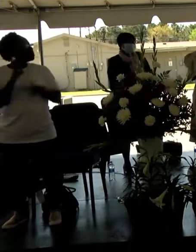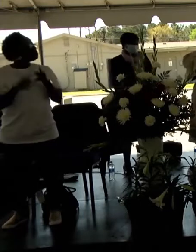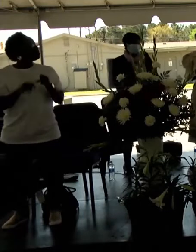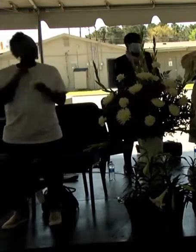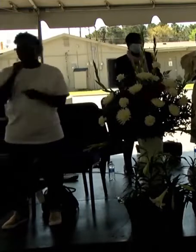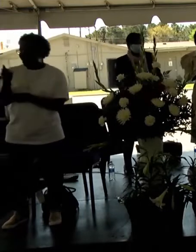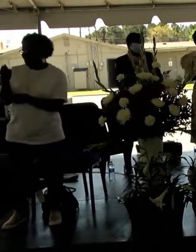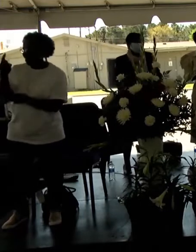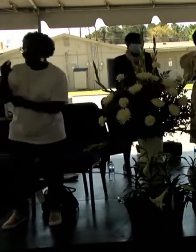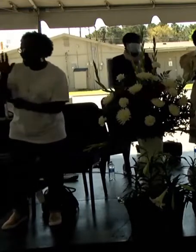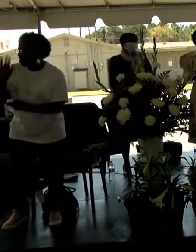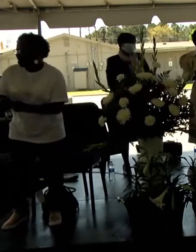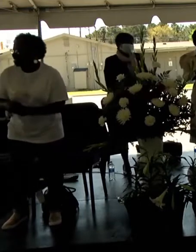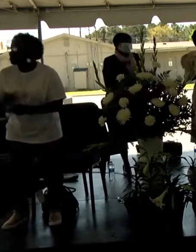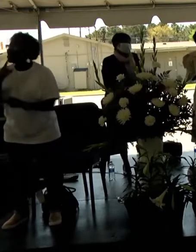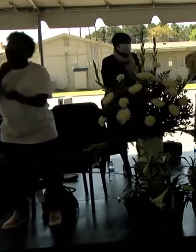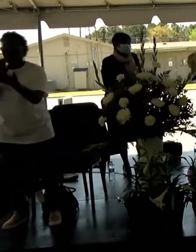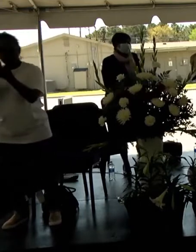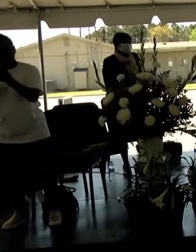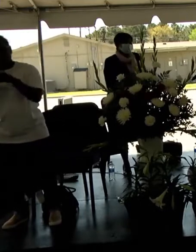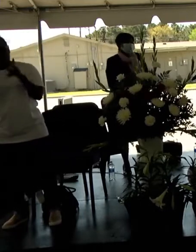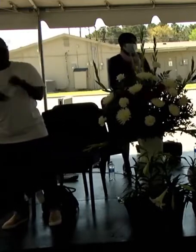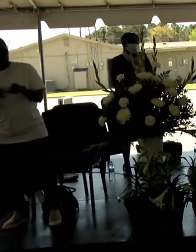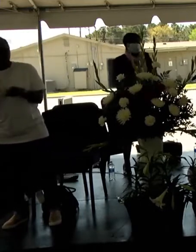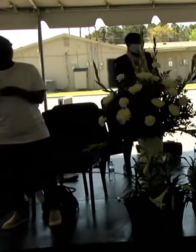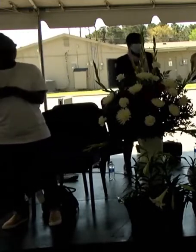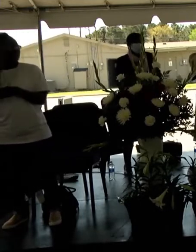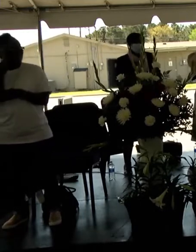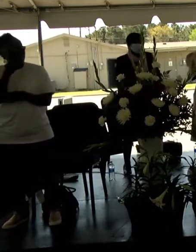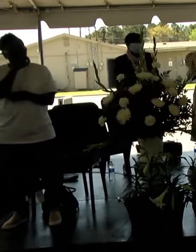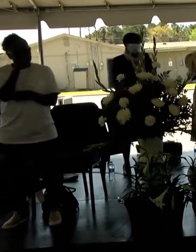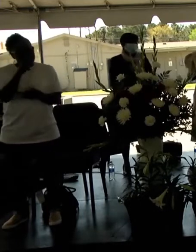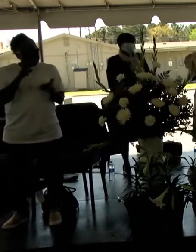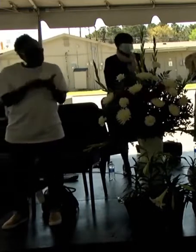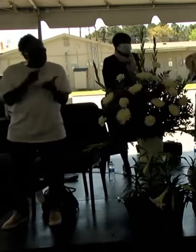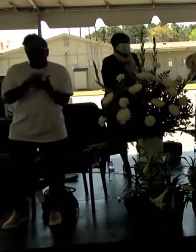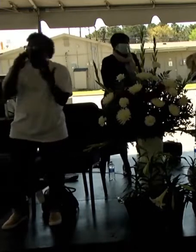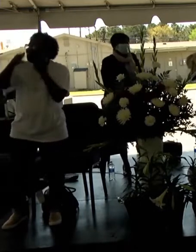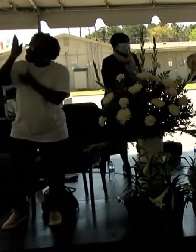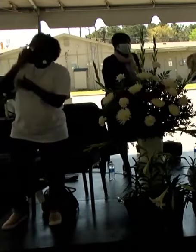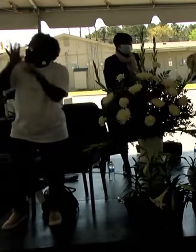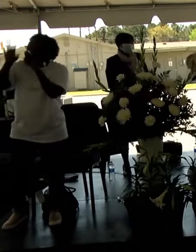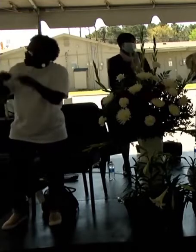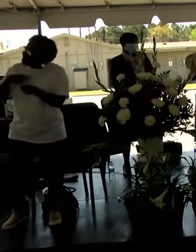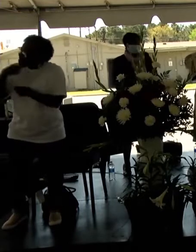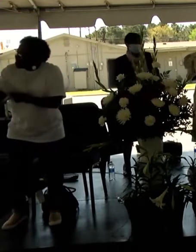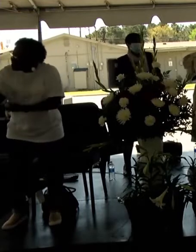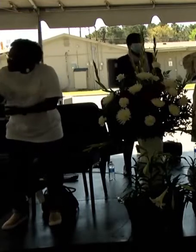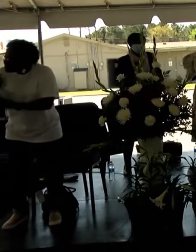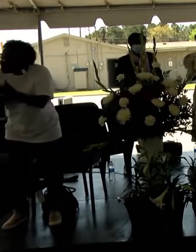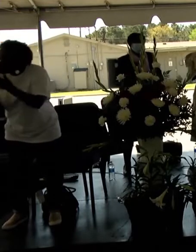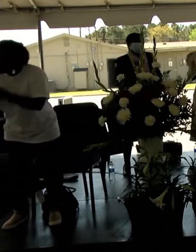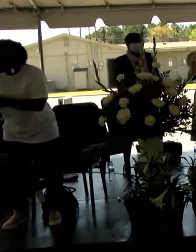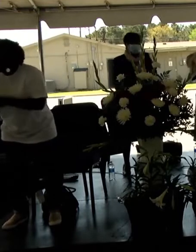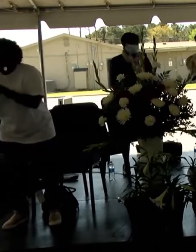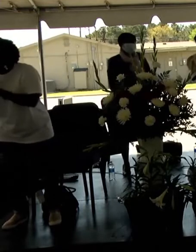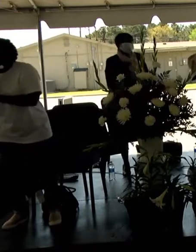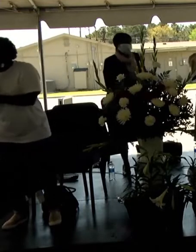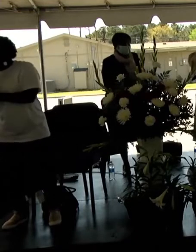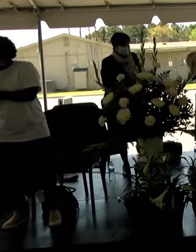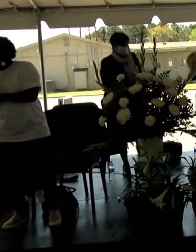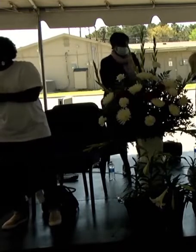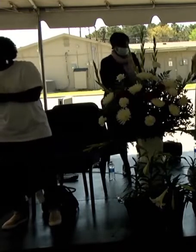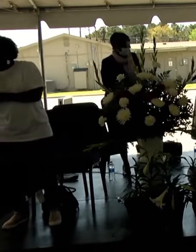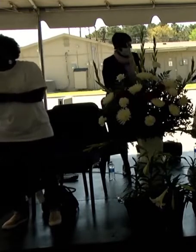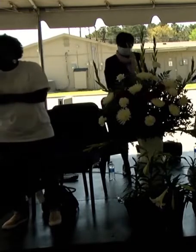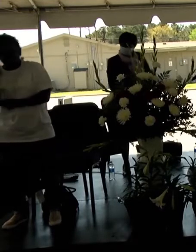don't understand what the praying folk know how to do. Because sometimes God is able to tell you stuff that folk can't understand. And how many of y'all got